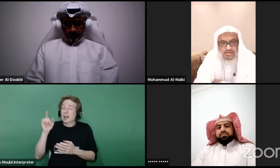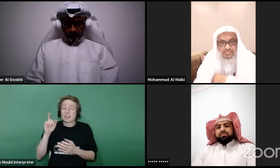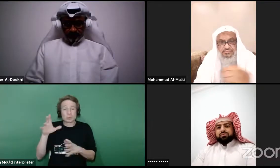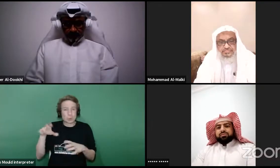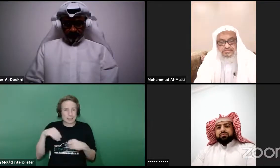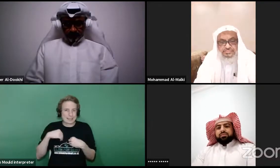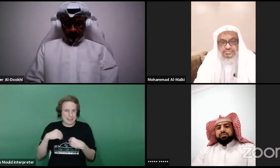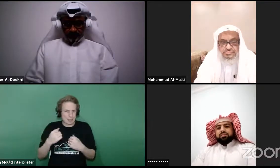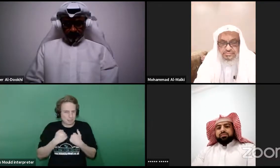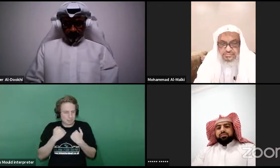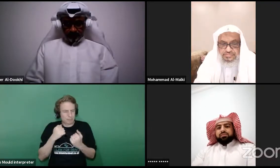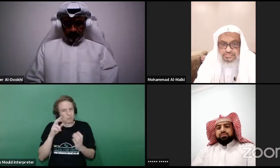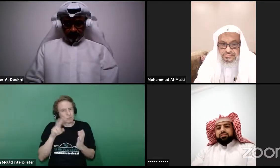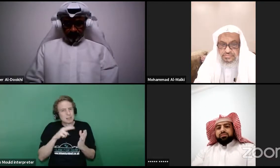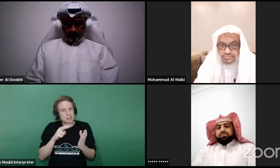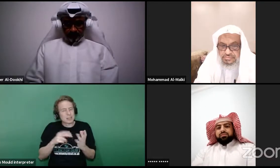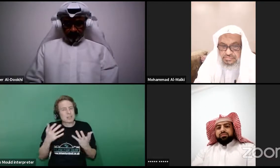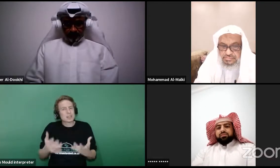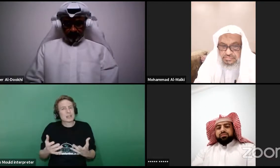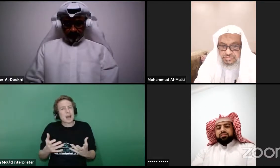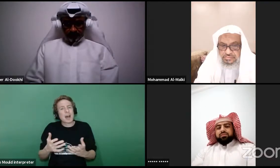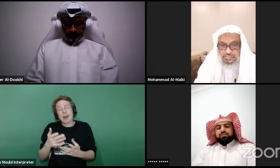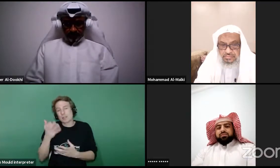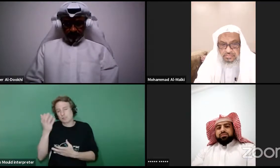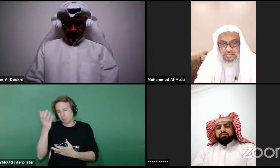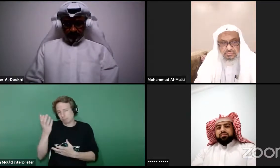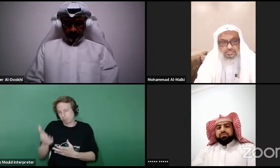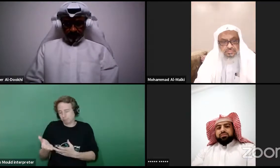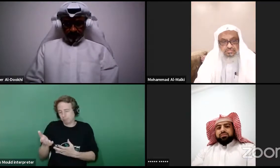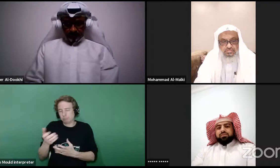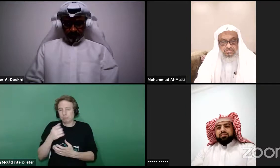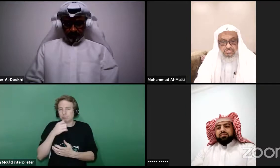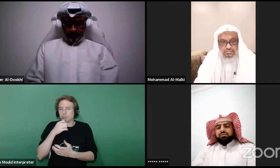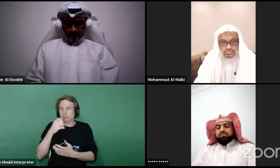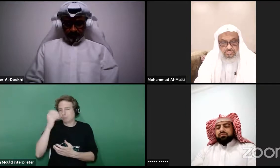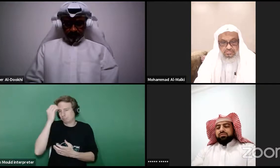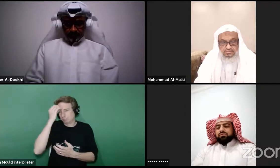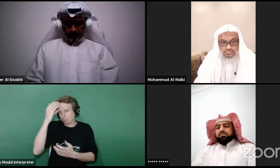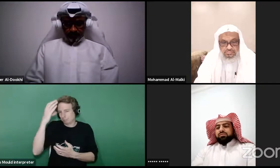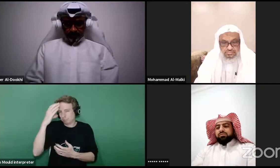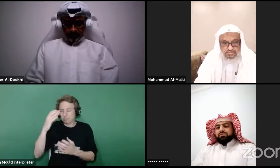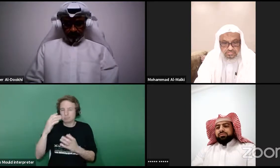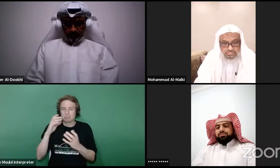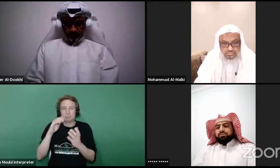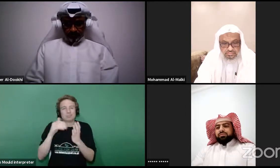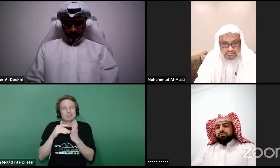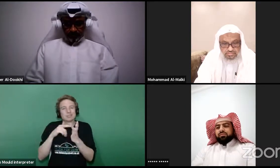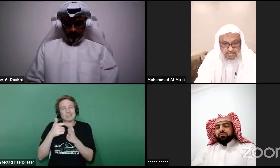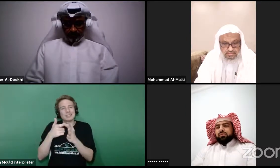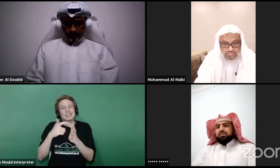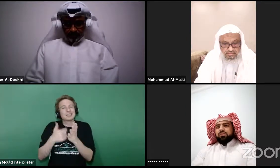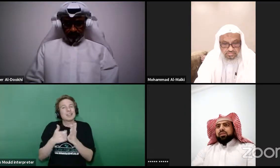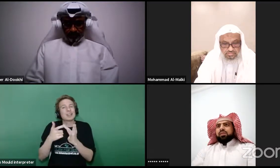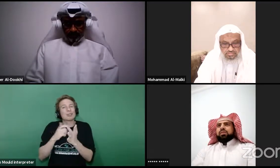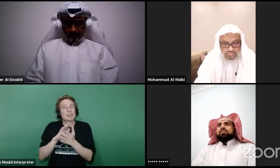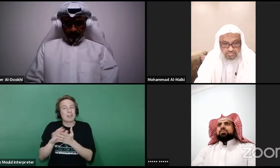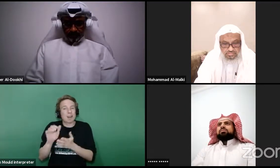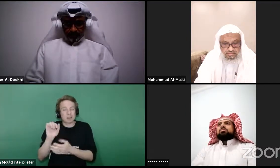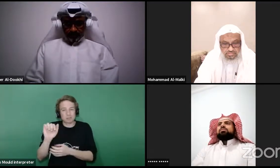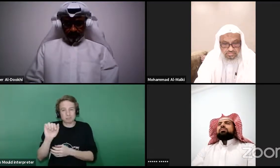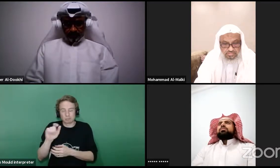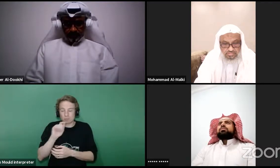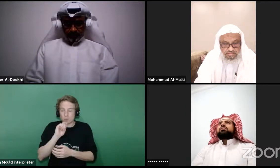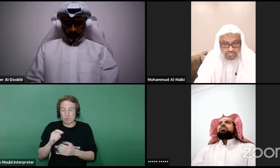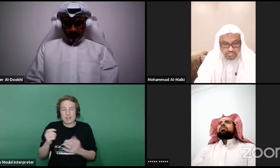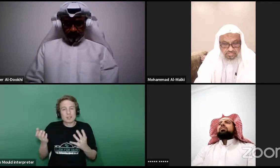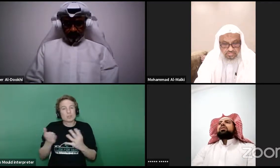will listen to Sheikh Zakaria, who will recite the Qur'an, and he will be reciting from the chapter of Joseph